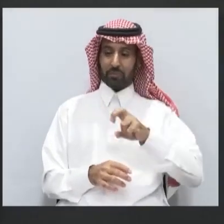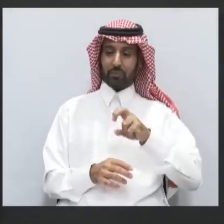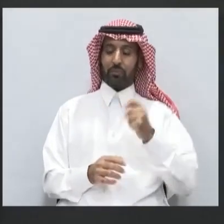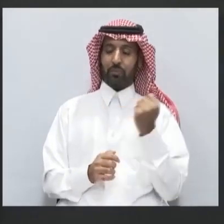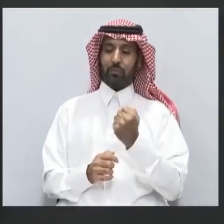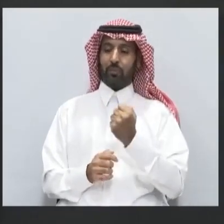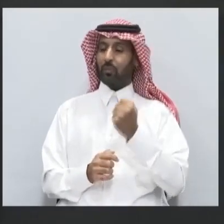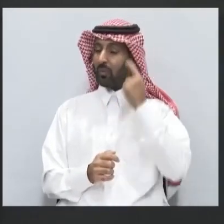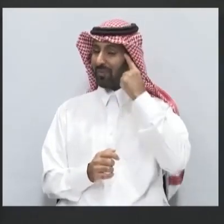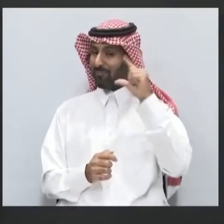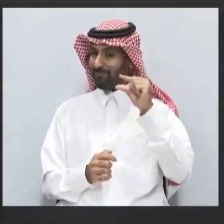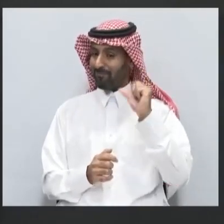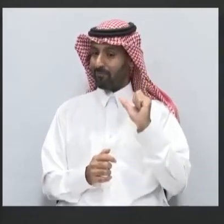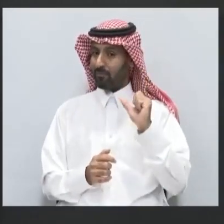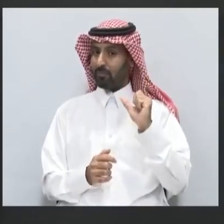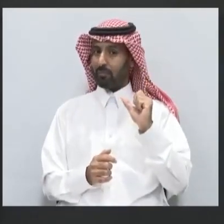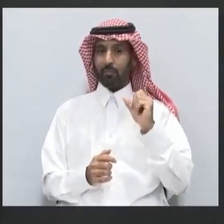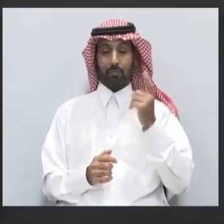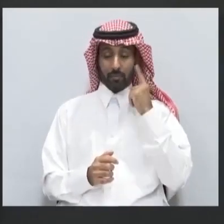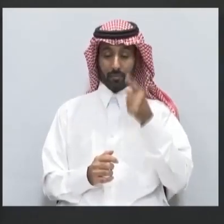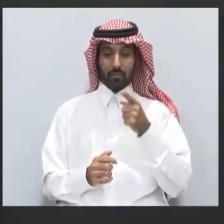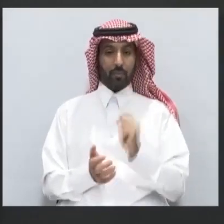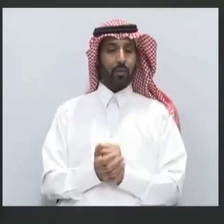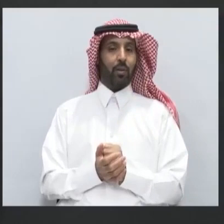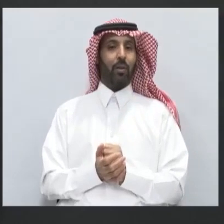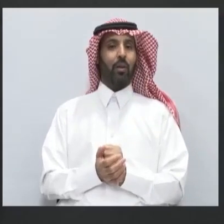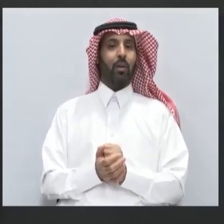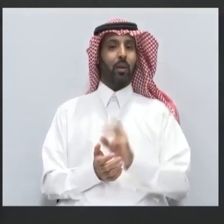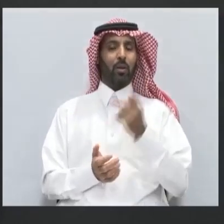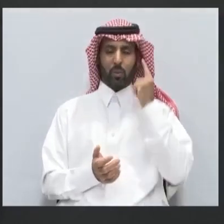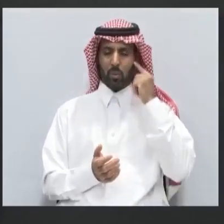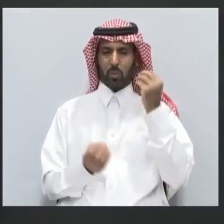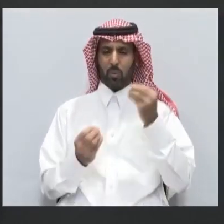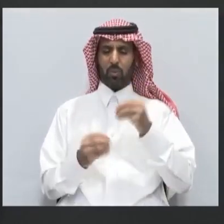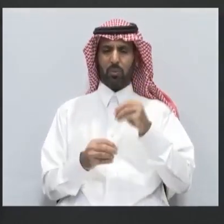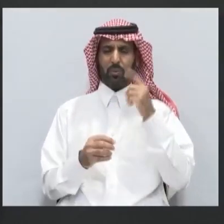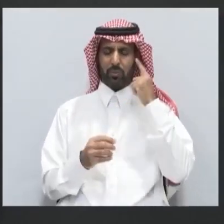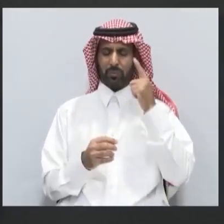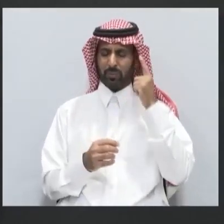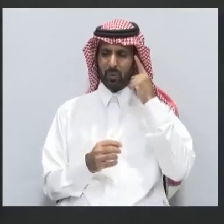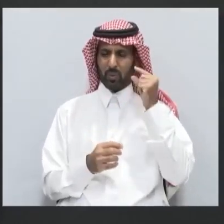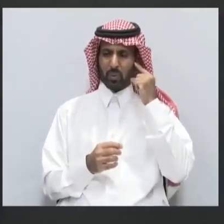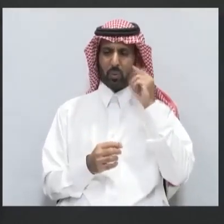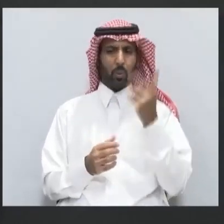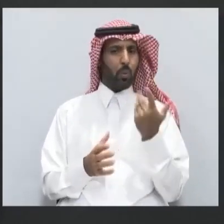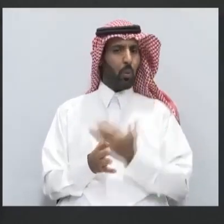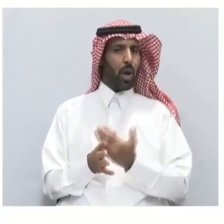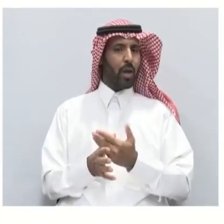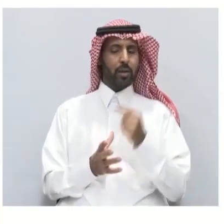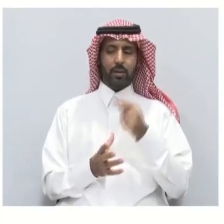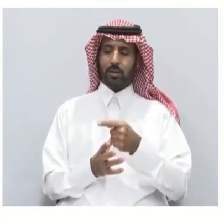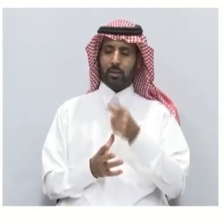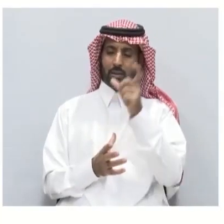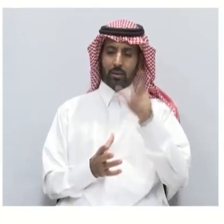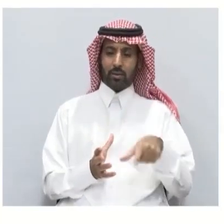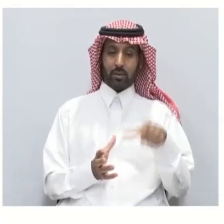Which criminal do you think is the most foolish and why? So